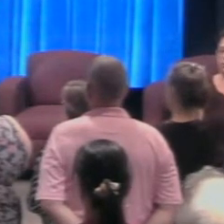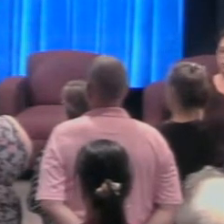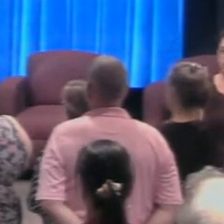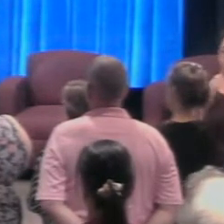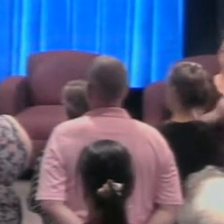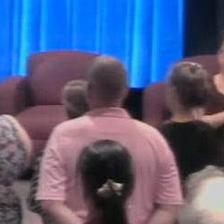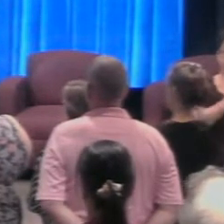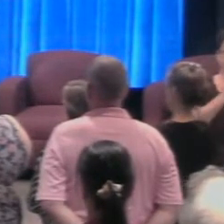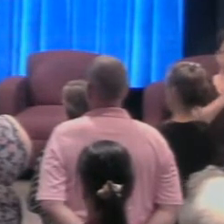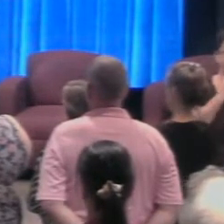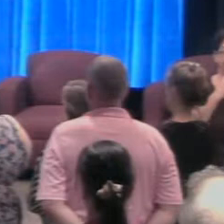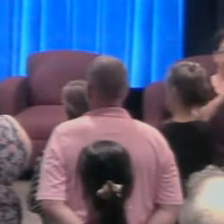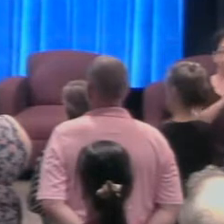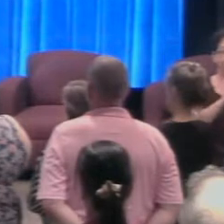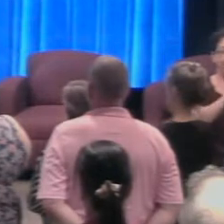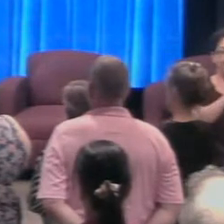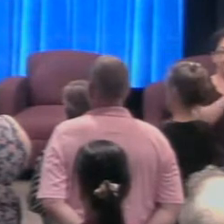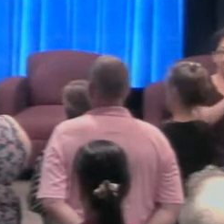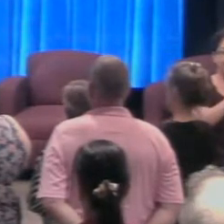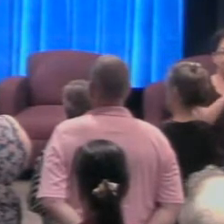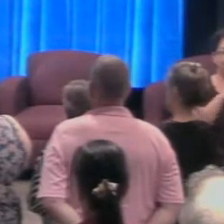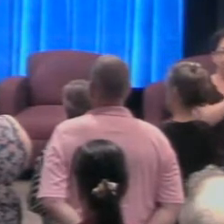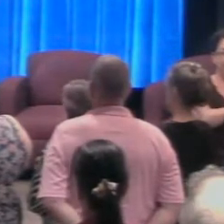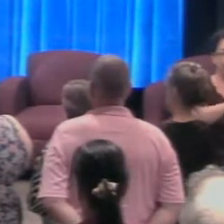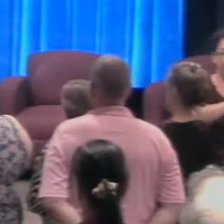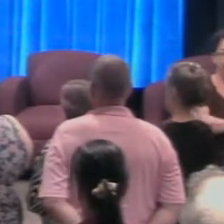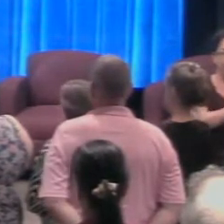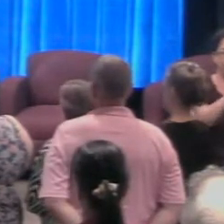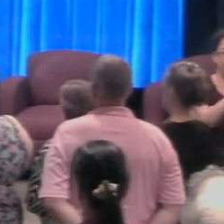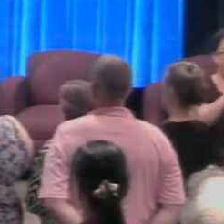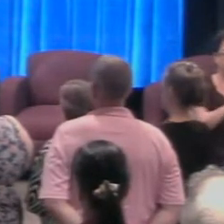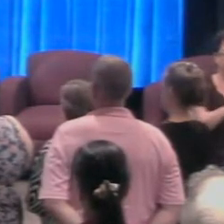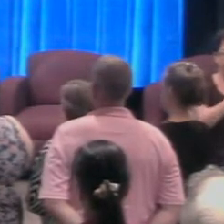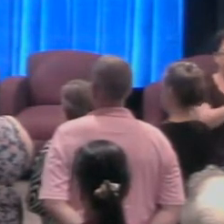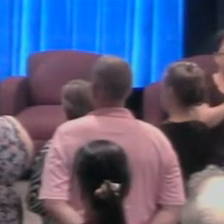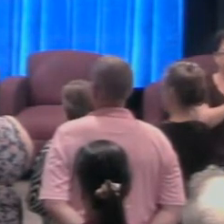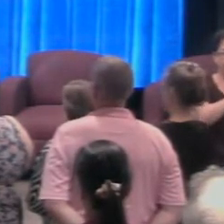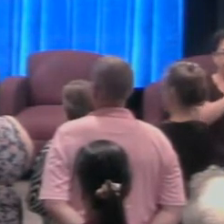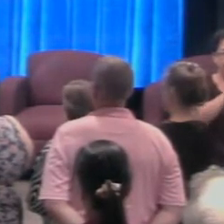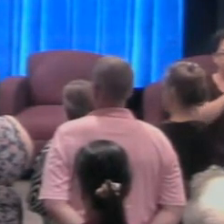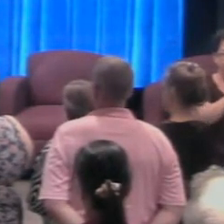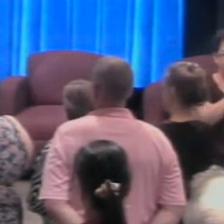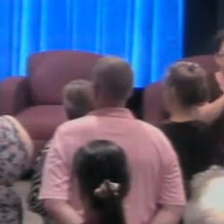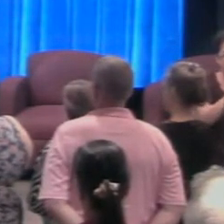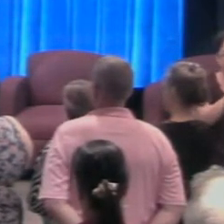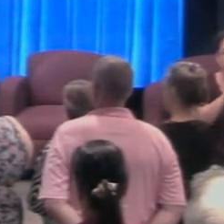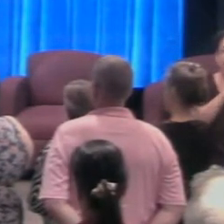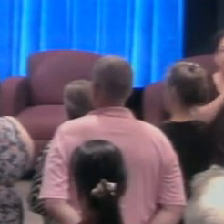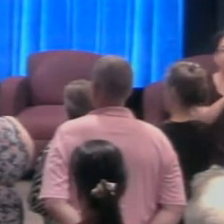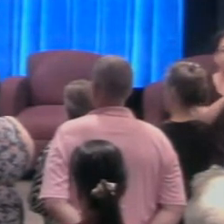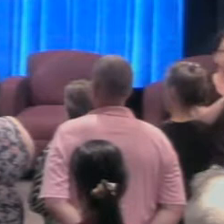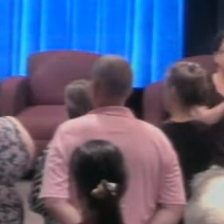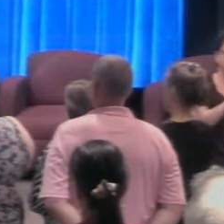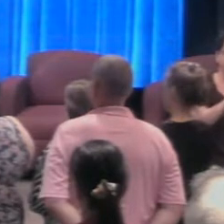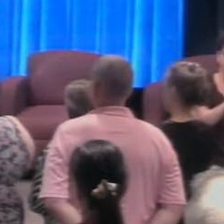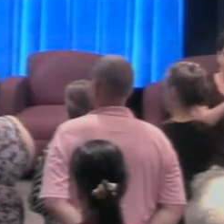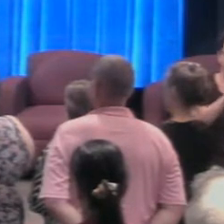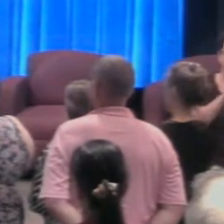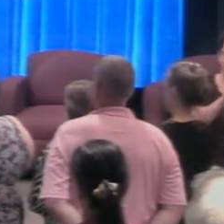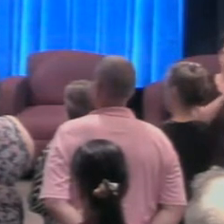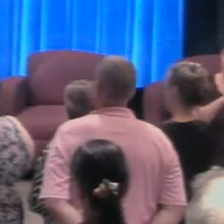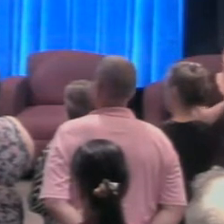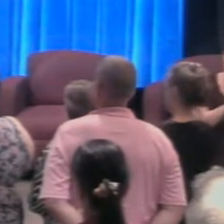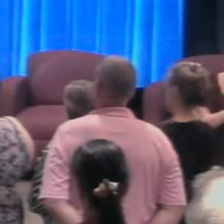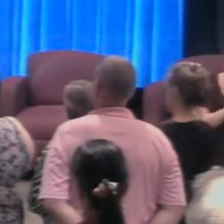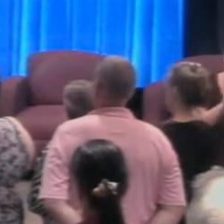Manager, F-16 Division, Fighter and Bombers Directorate, Air Force Lifecycle Management Center, Air Force Materiel Command, Wright-Patterson Air Force